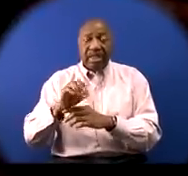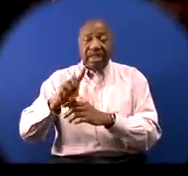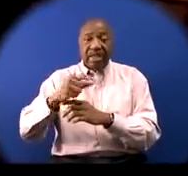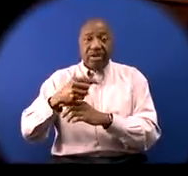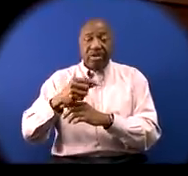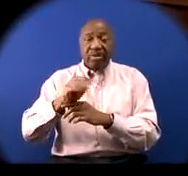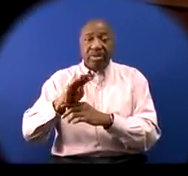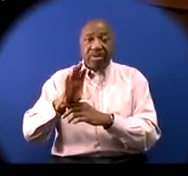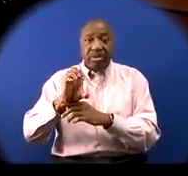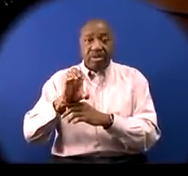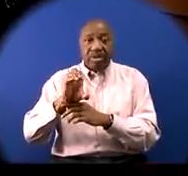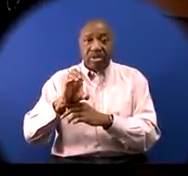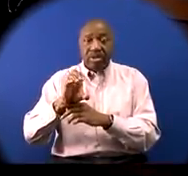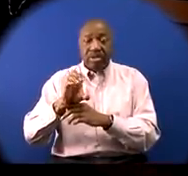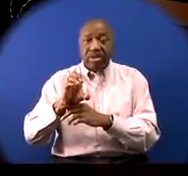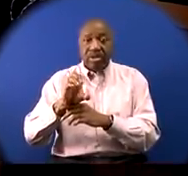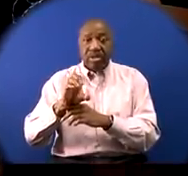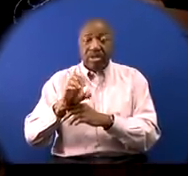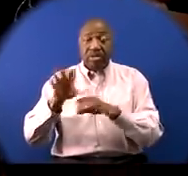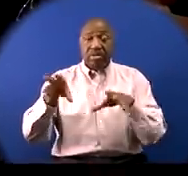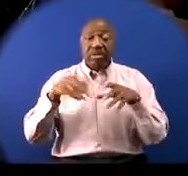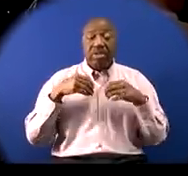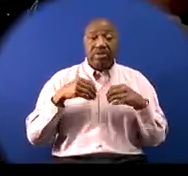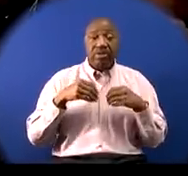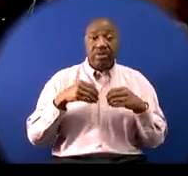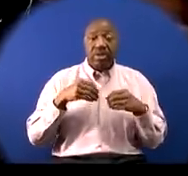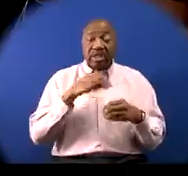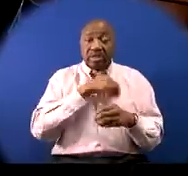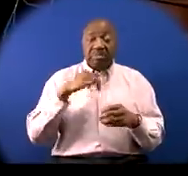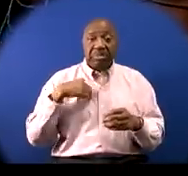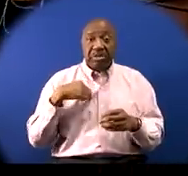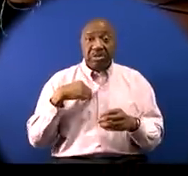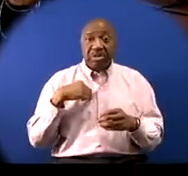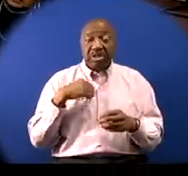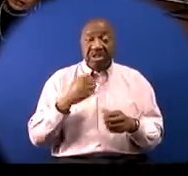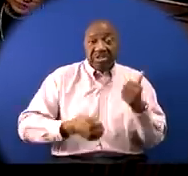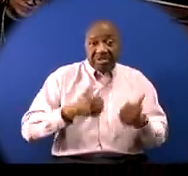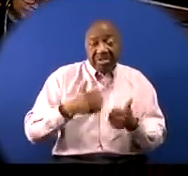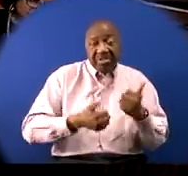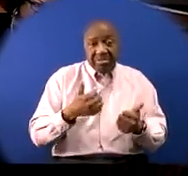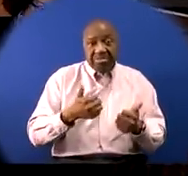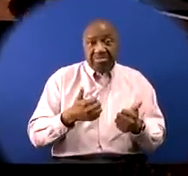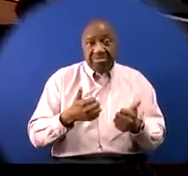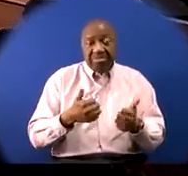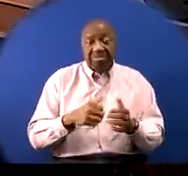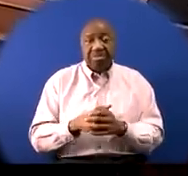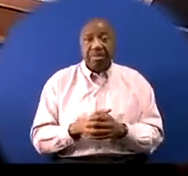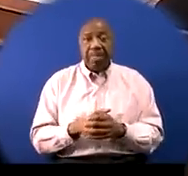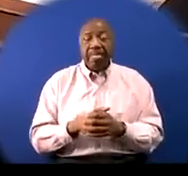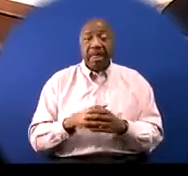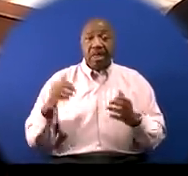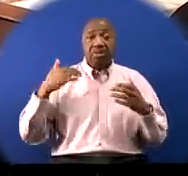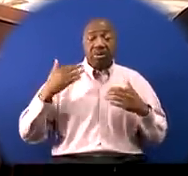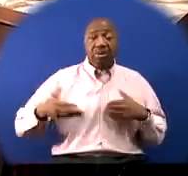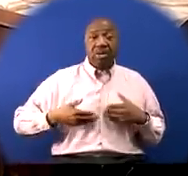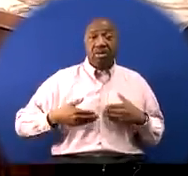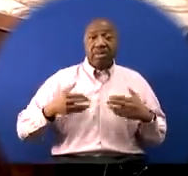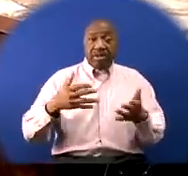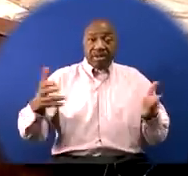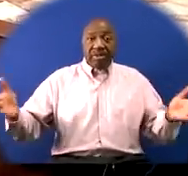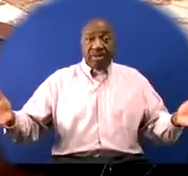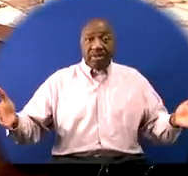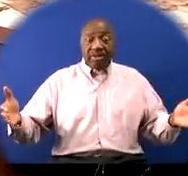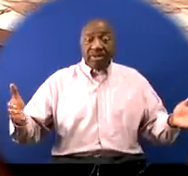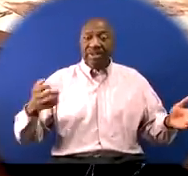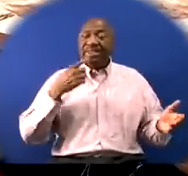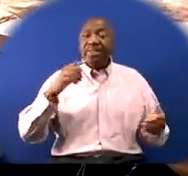Grove Church. We'd love to receive you as members of our congregations. We have our arms open to you saying, you're welcome here.